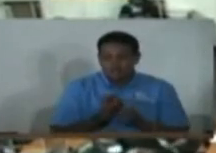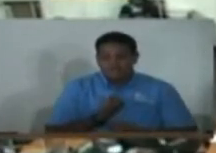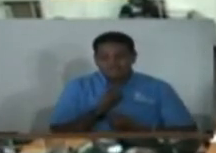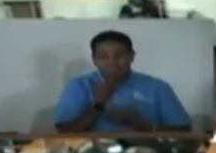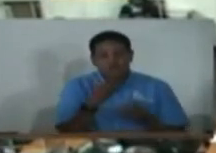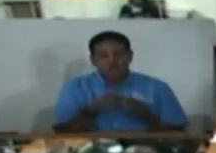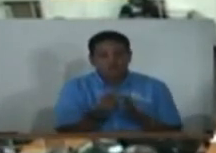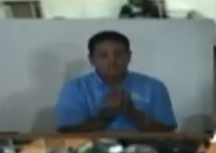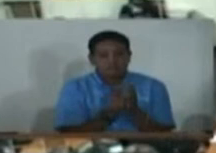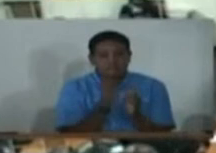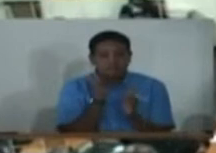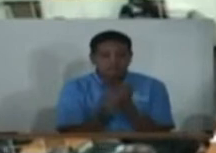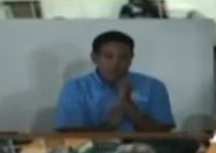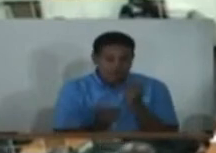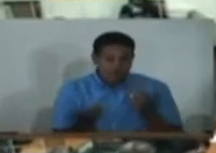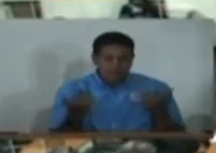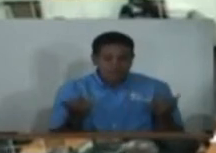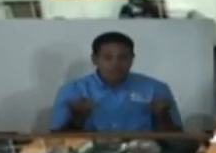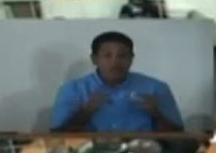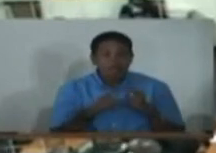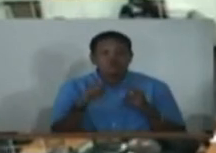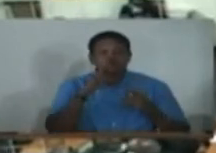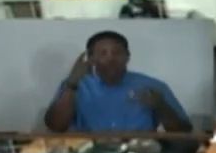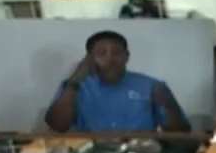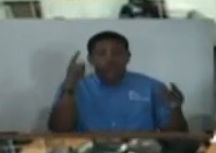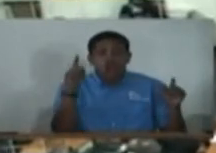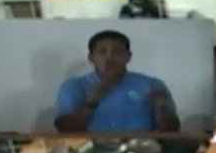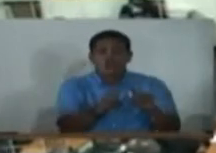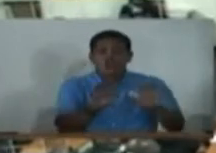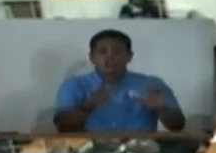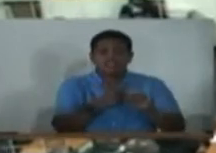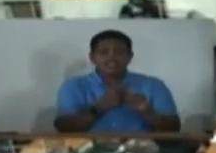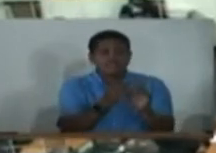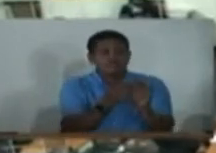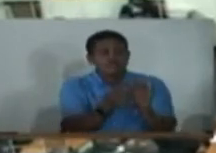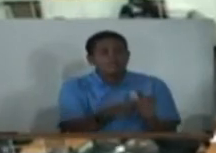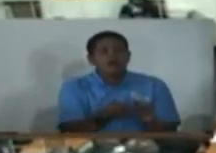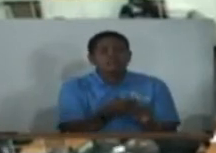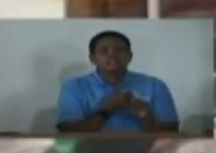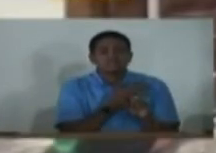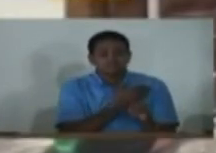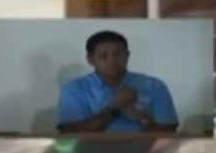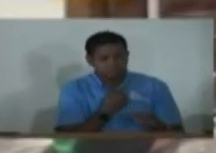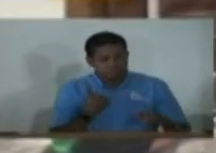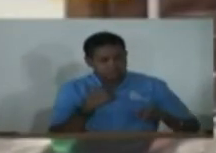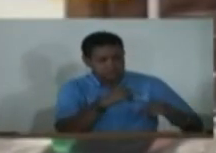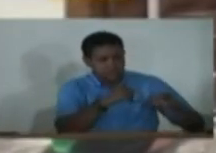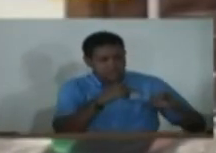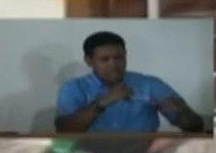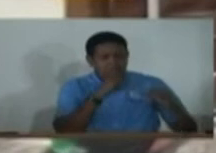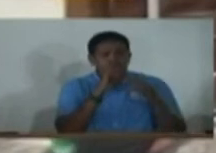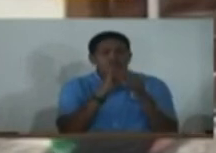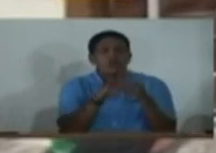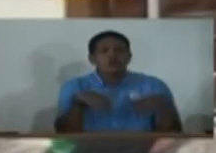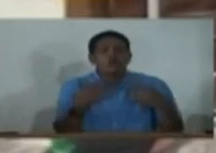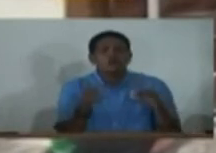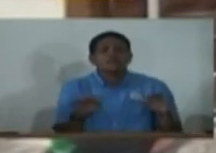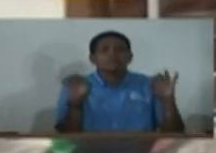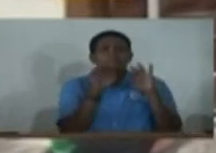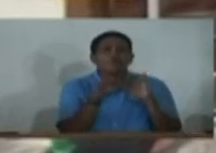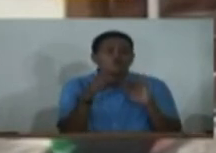bill, and to concur with the remarks of my colleague as it relates to the